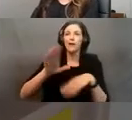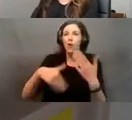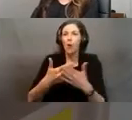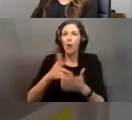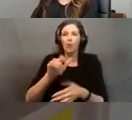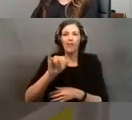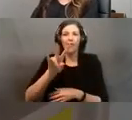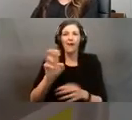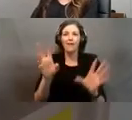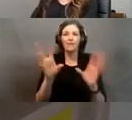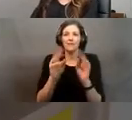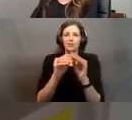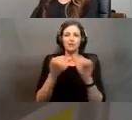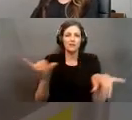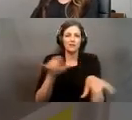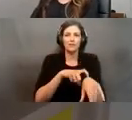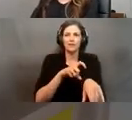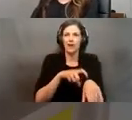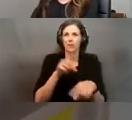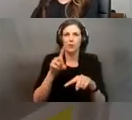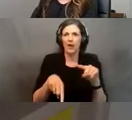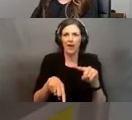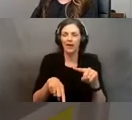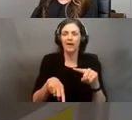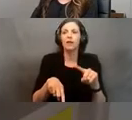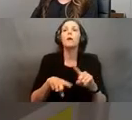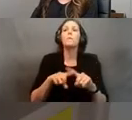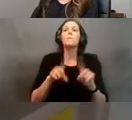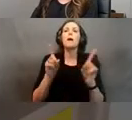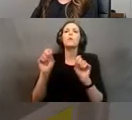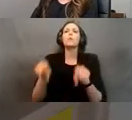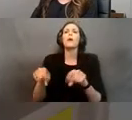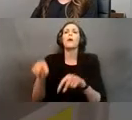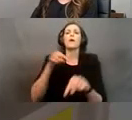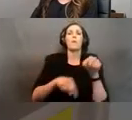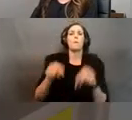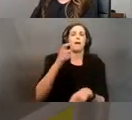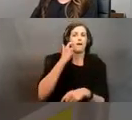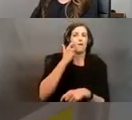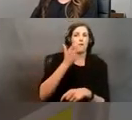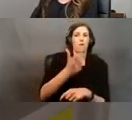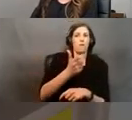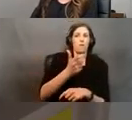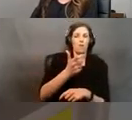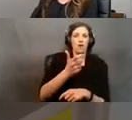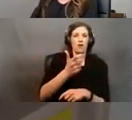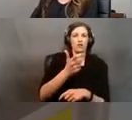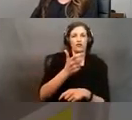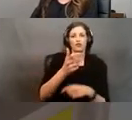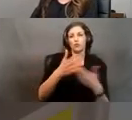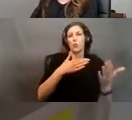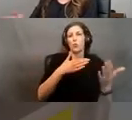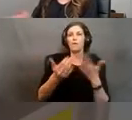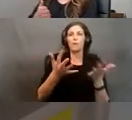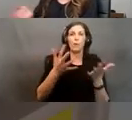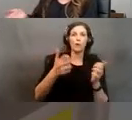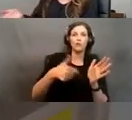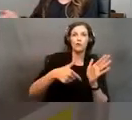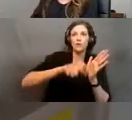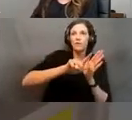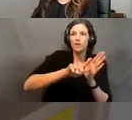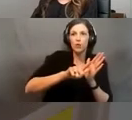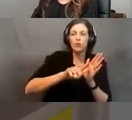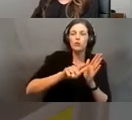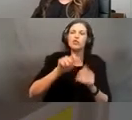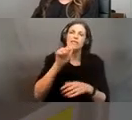taking place at the same time of course but you will be able to go back and watch the ones that you would like to review. It just